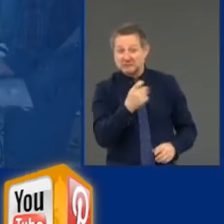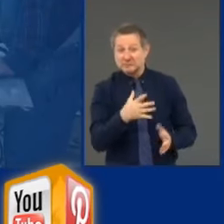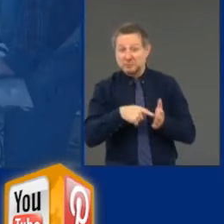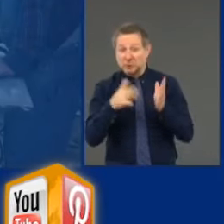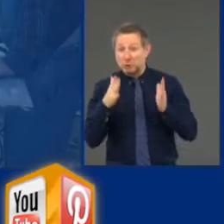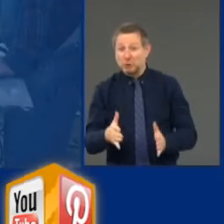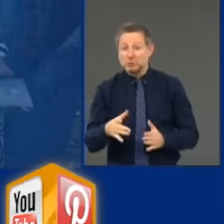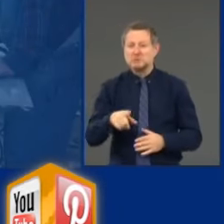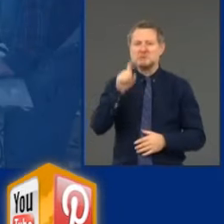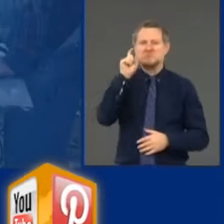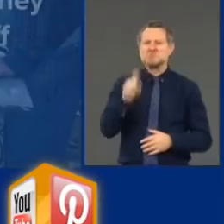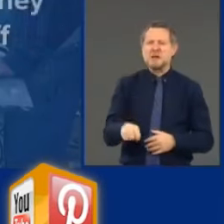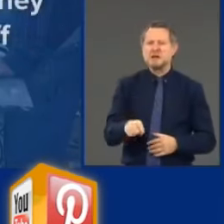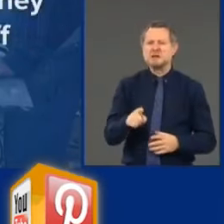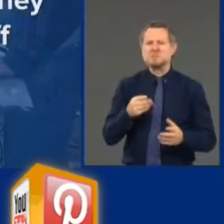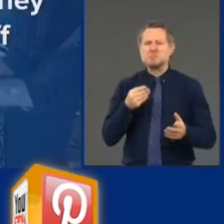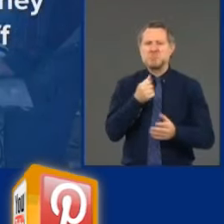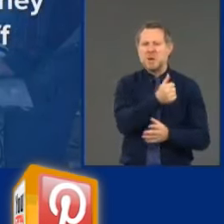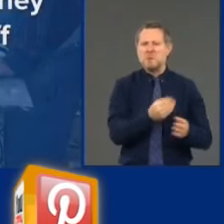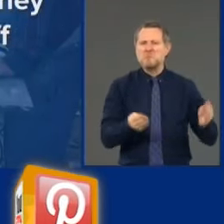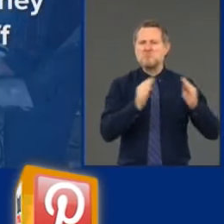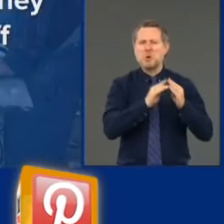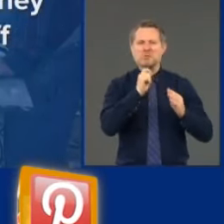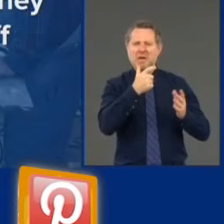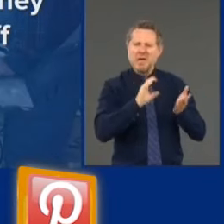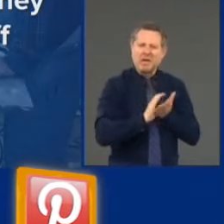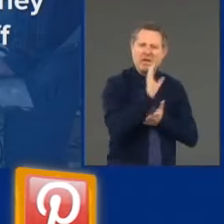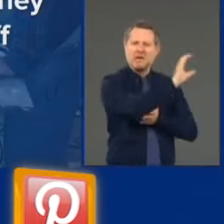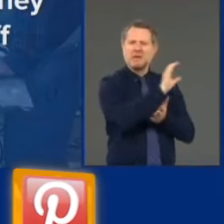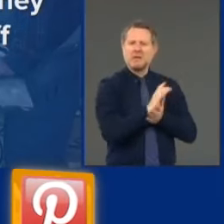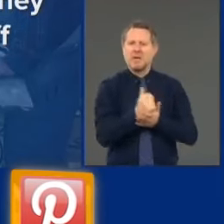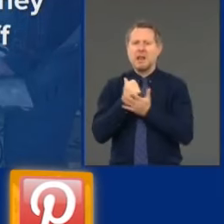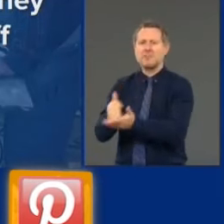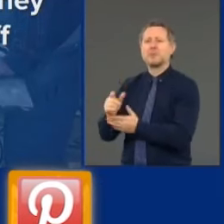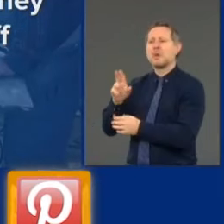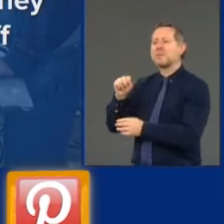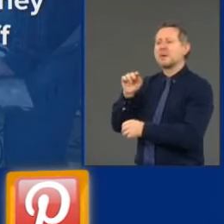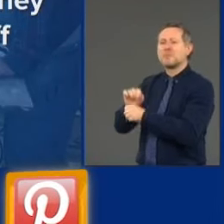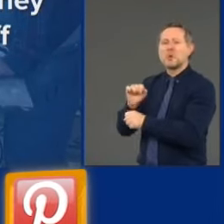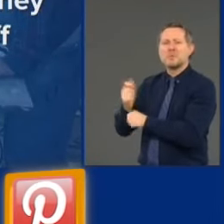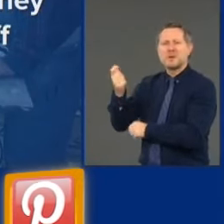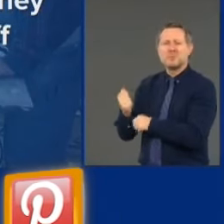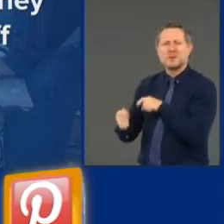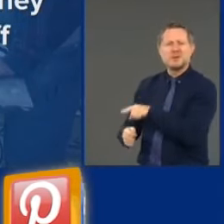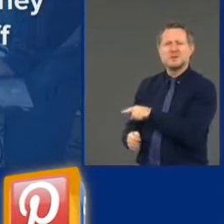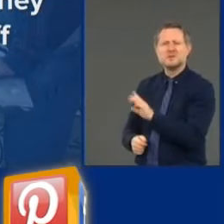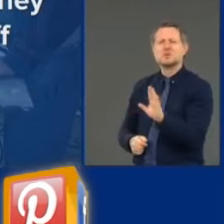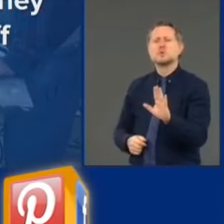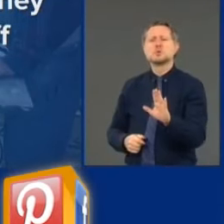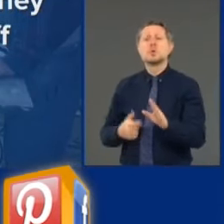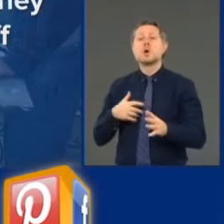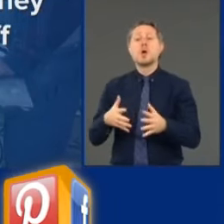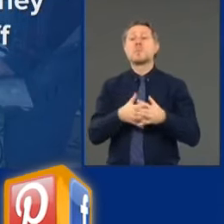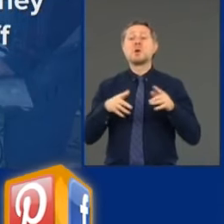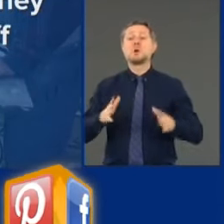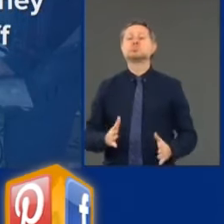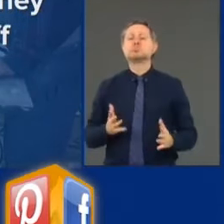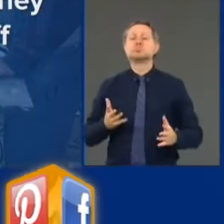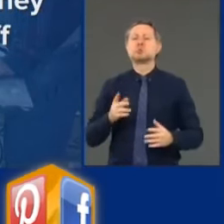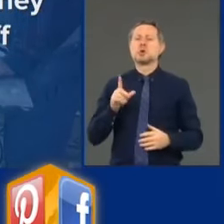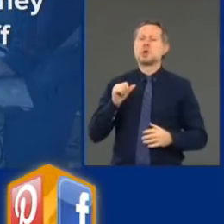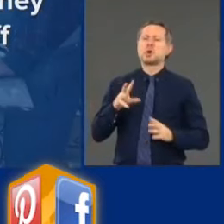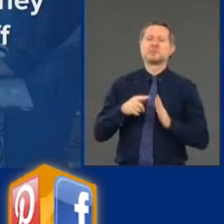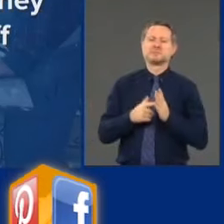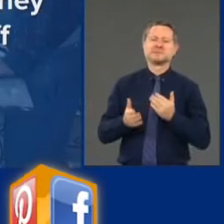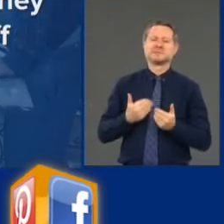off. So my law is very simple. If you take government funds, you